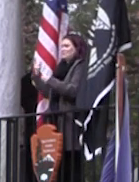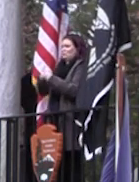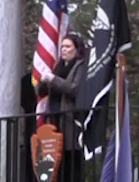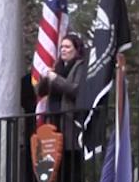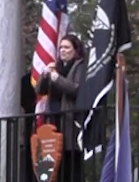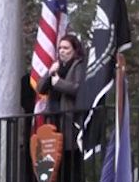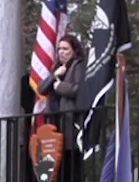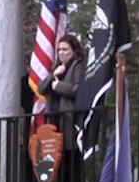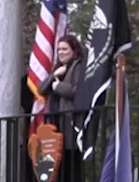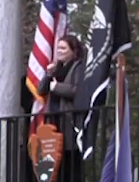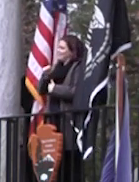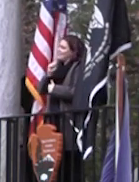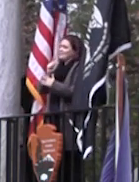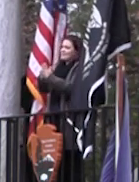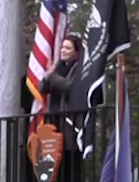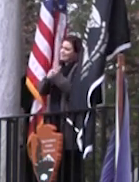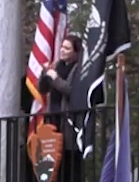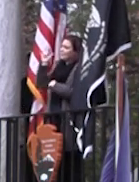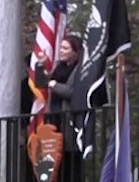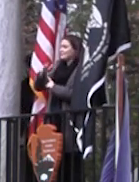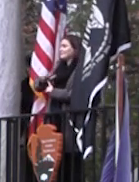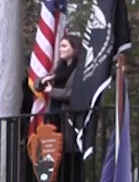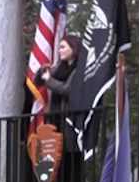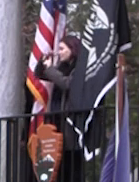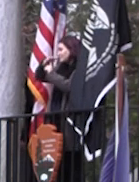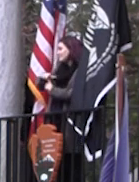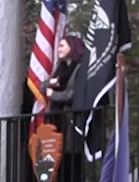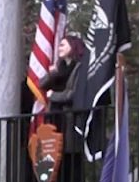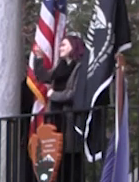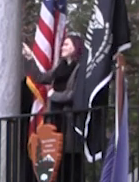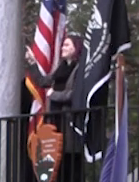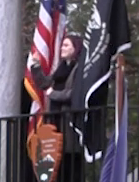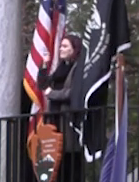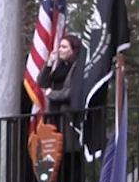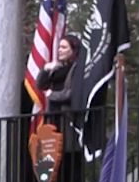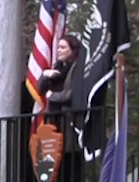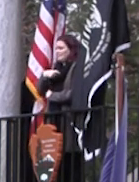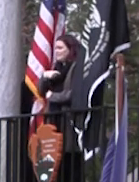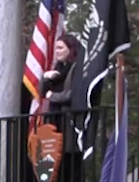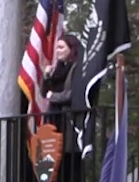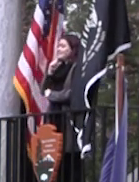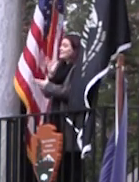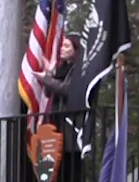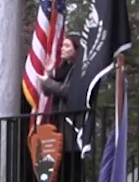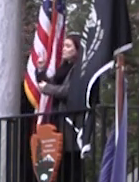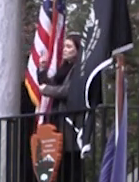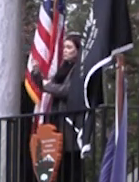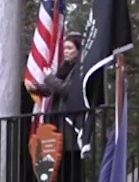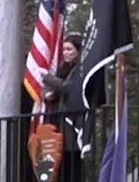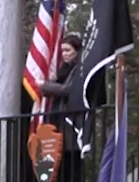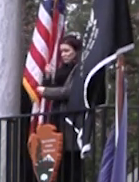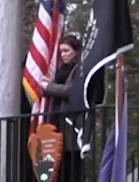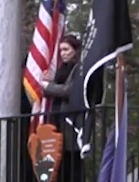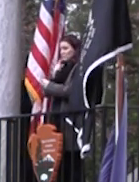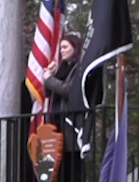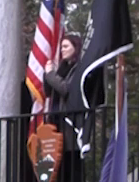Army desperately needed pilots, helicopter pilots to go to Vietnam. He served in Vietnam for 2 years, receiving